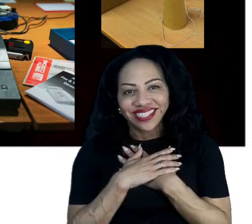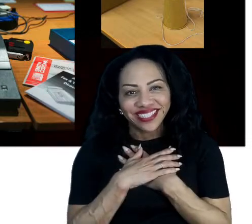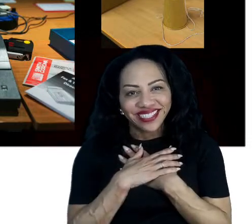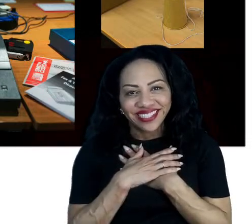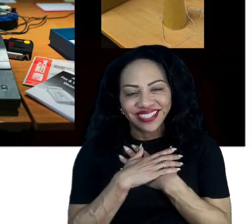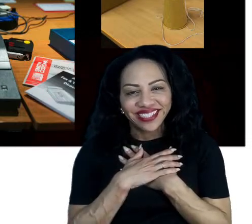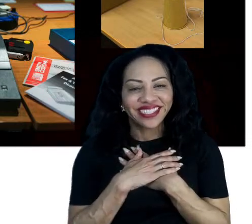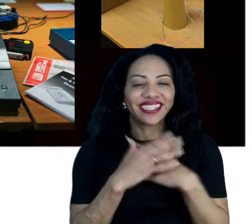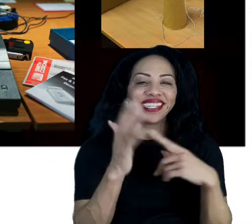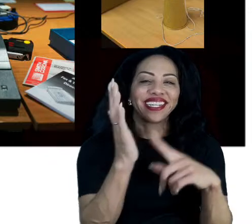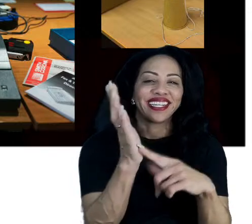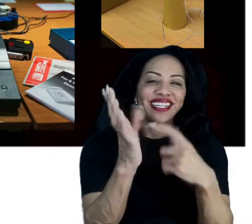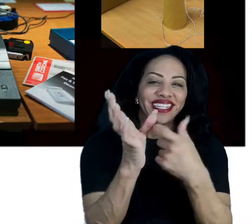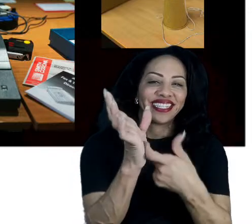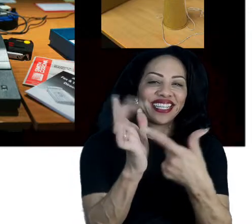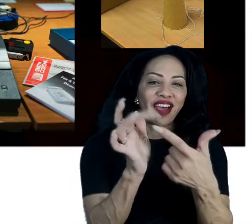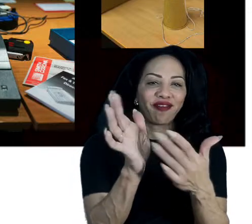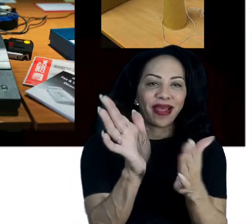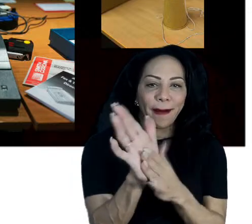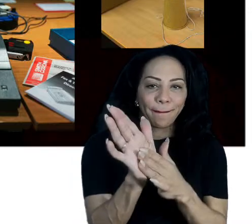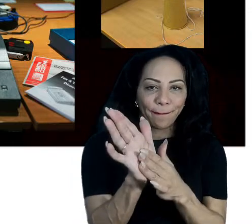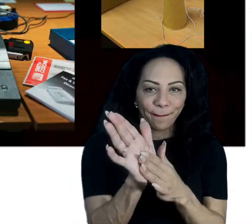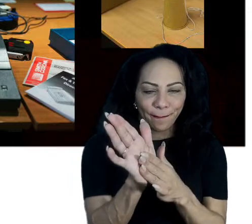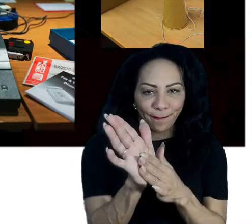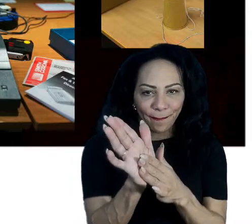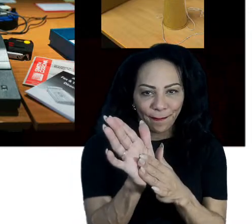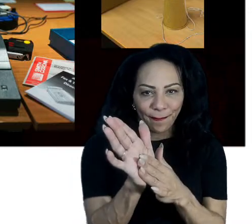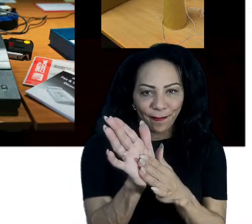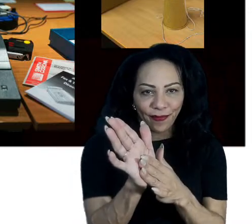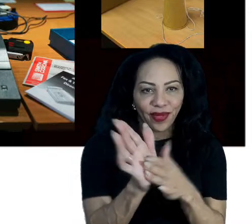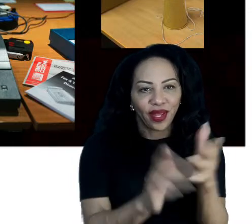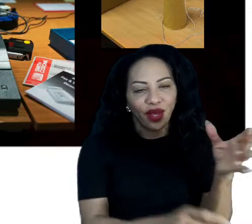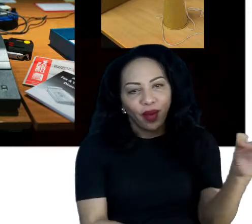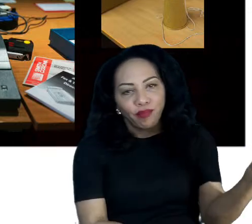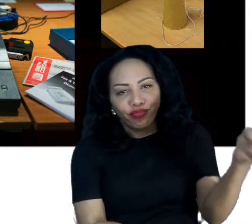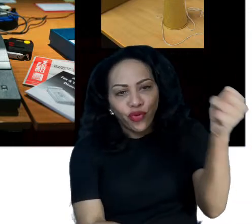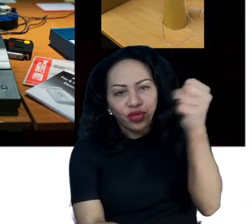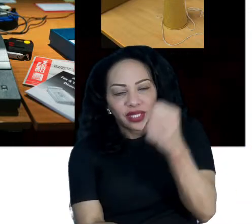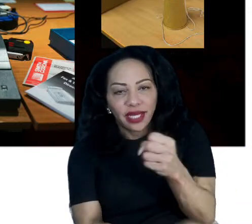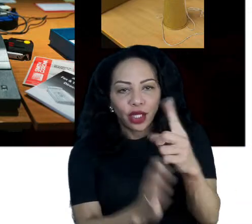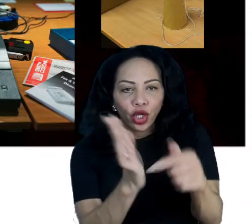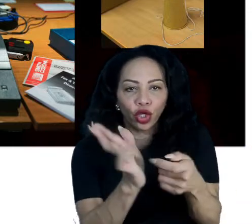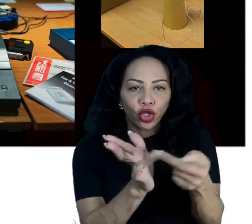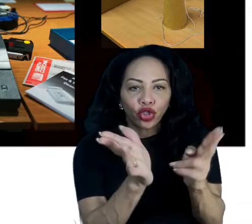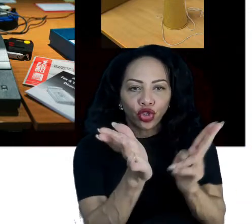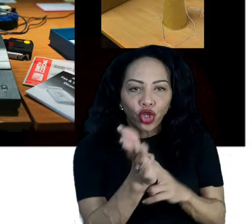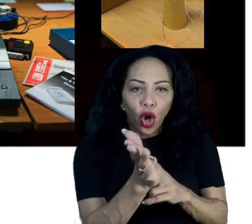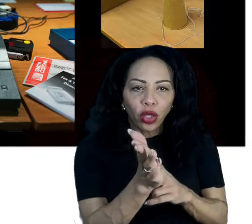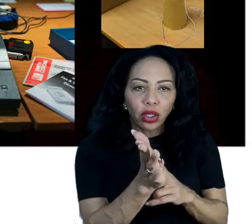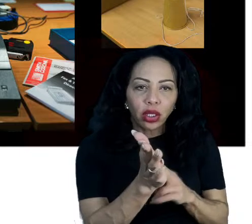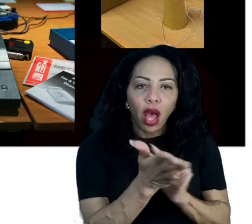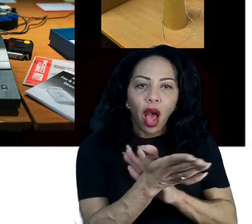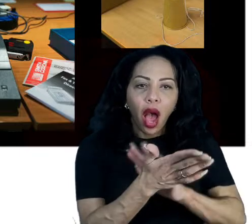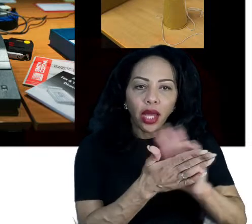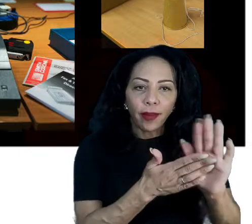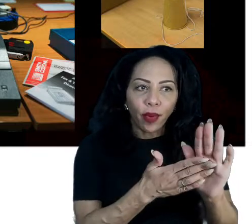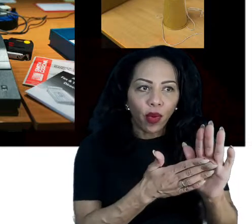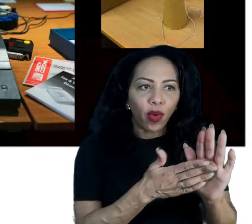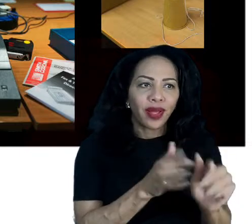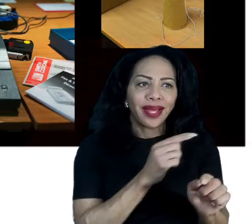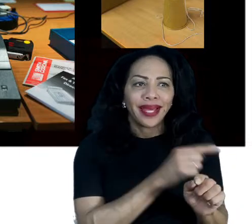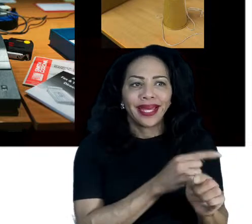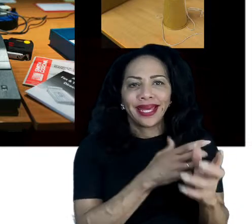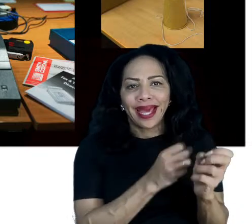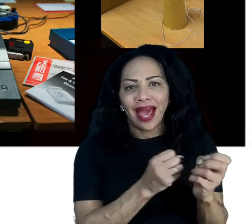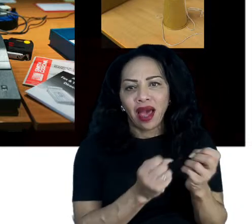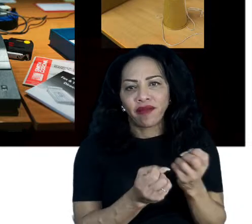Taryn also drew in John Hannibal, who has an extraordinary collection of phones. And so you can see